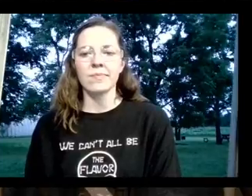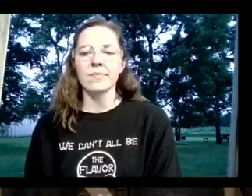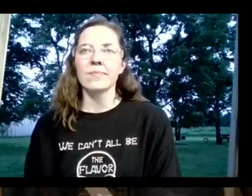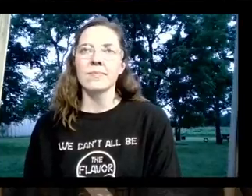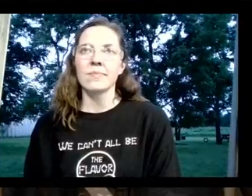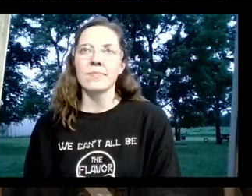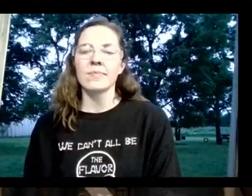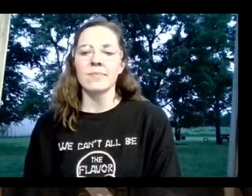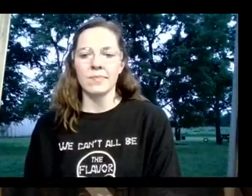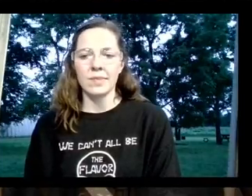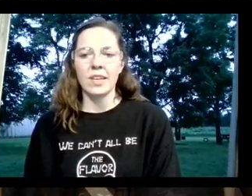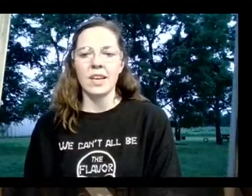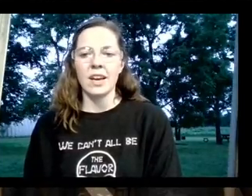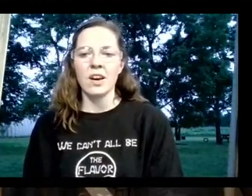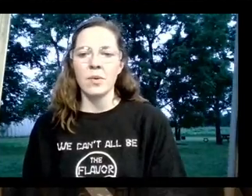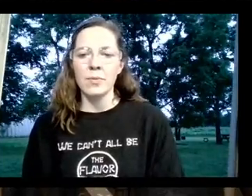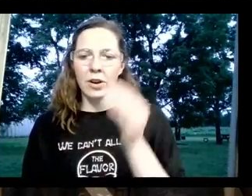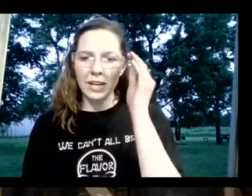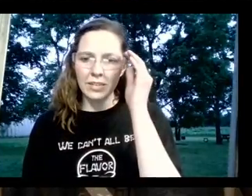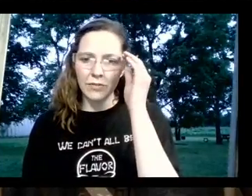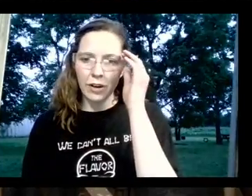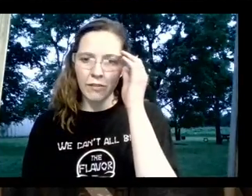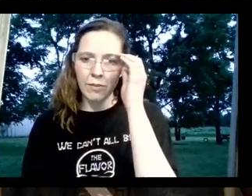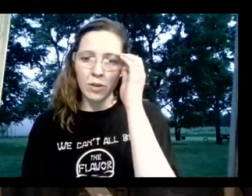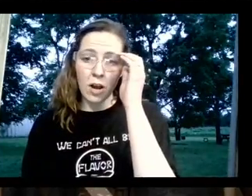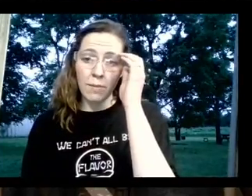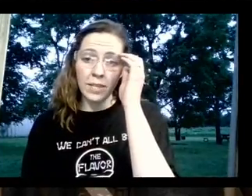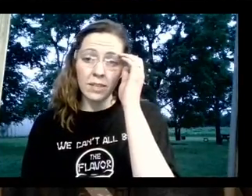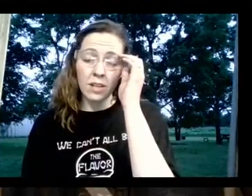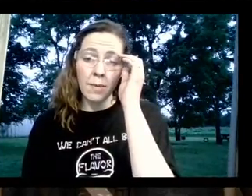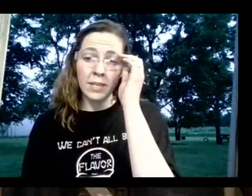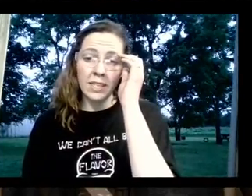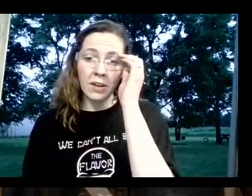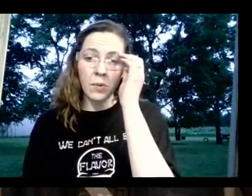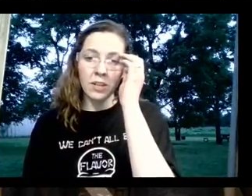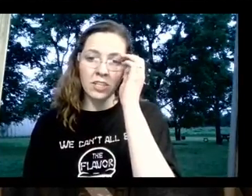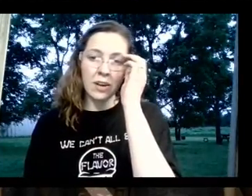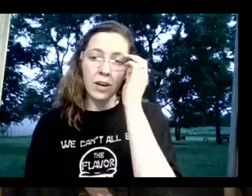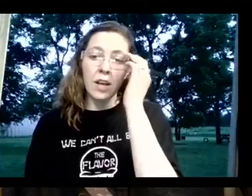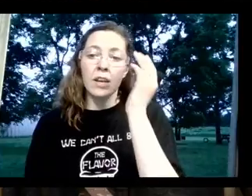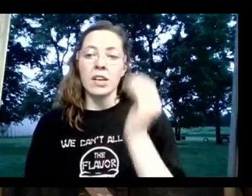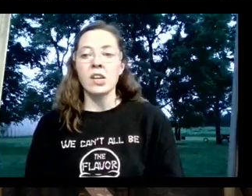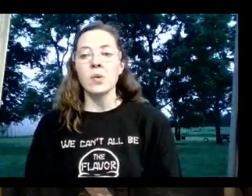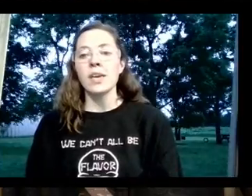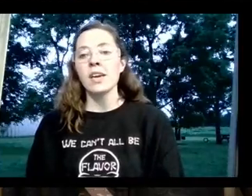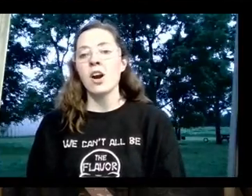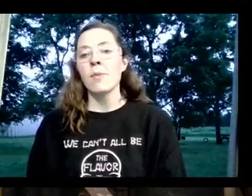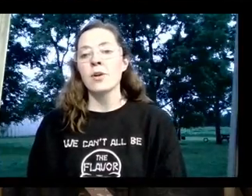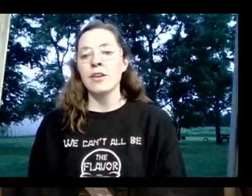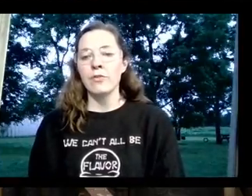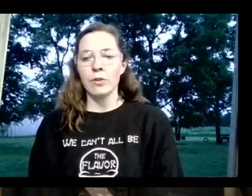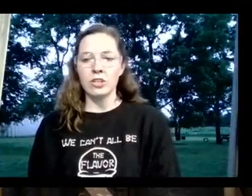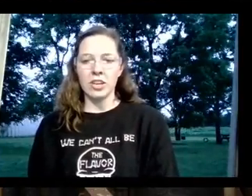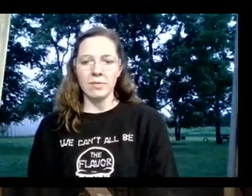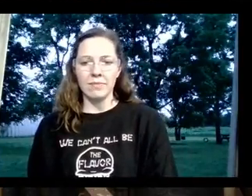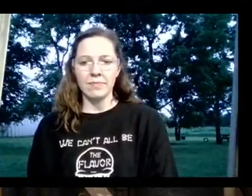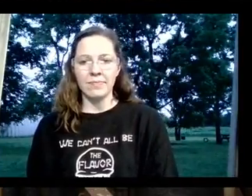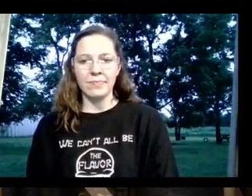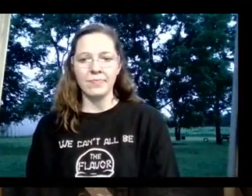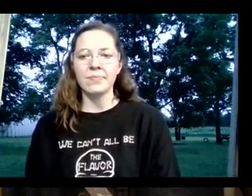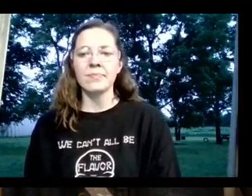just surprise yourself. I got one more question for you. Yeah, from Thomas Doubting Watchtower. Can you heat copper and forge